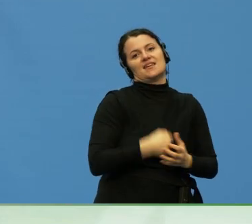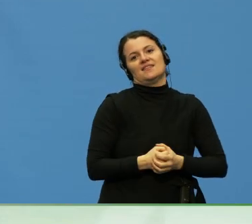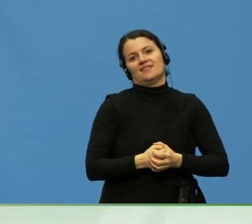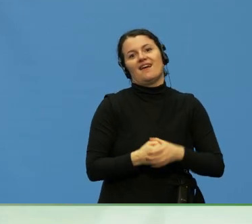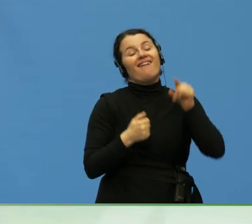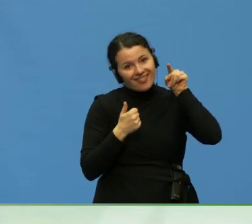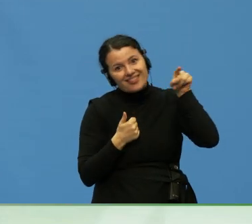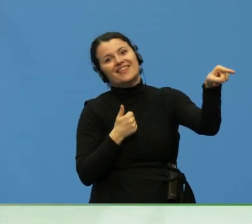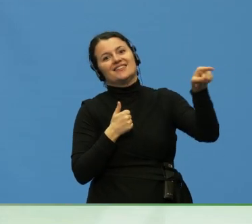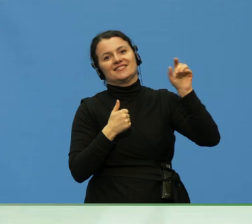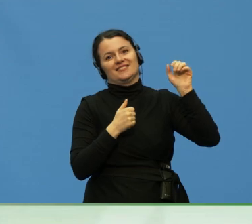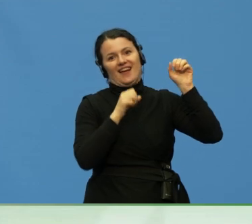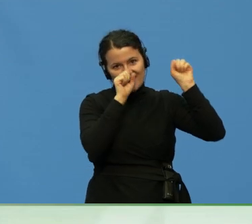to